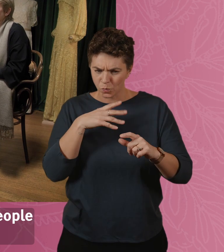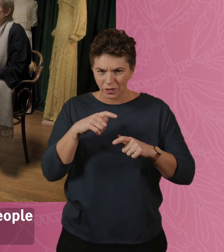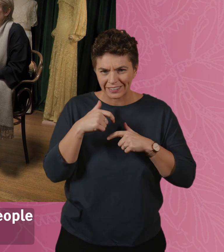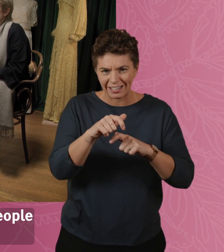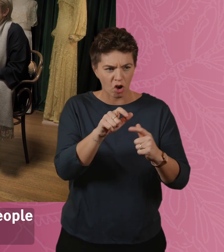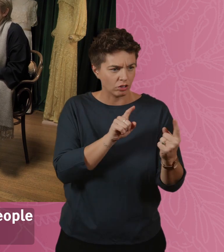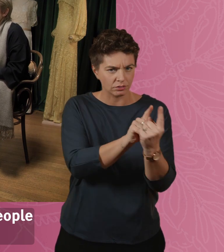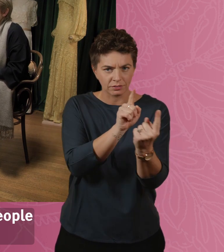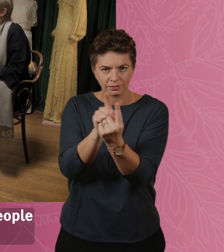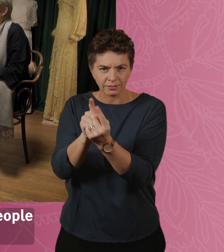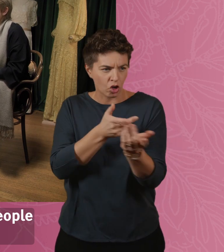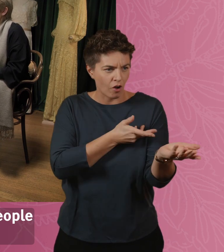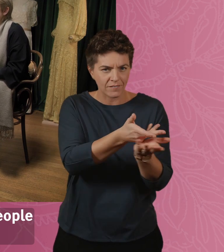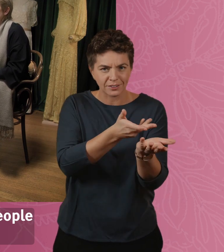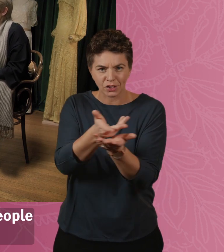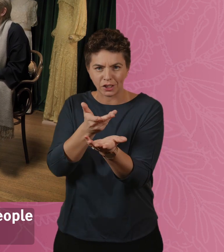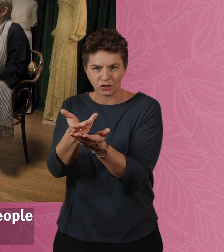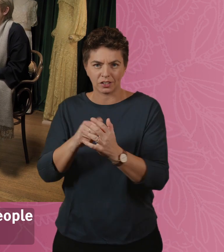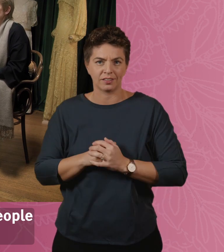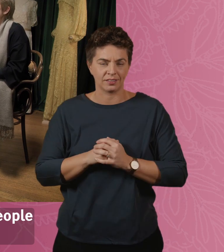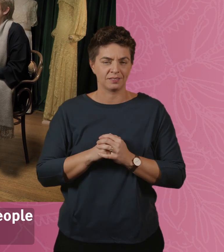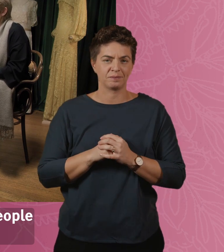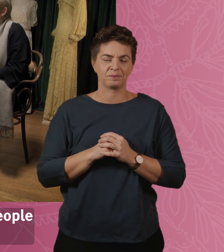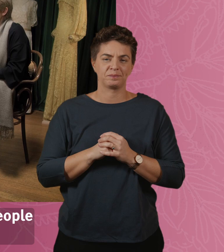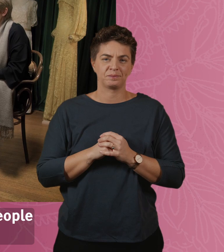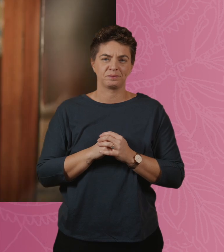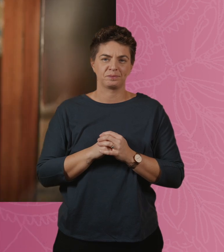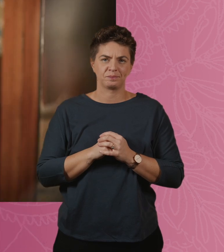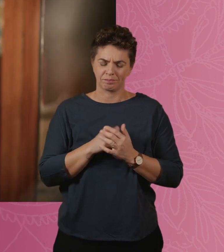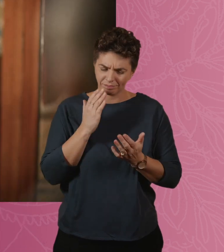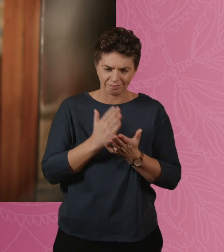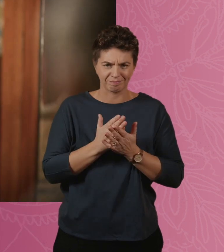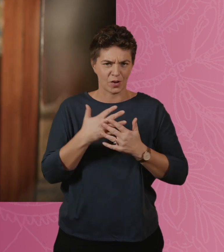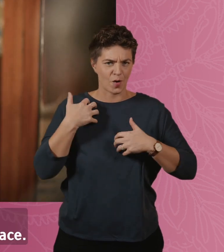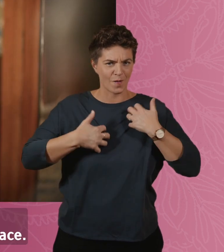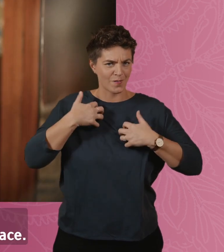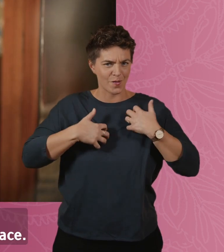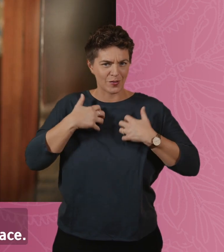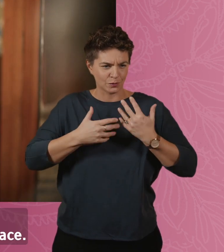the conversations that we've begun with people both in and outside the museum. We're really